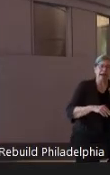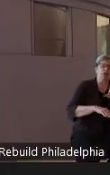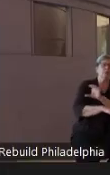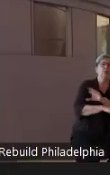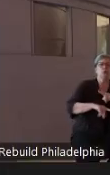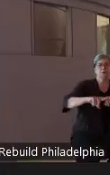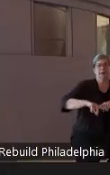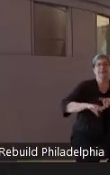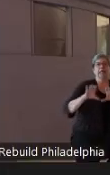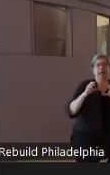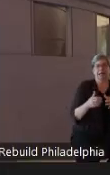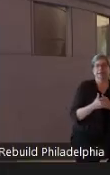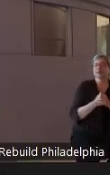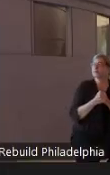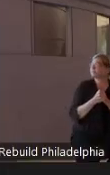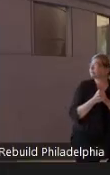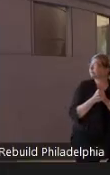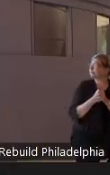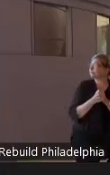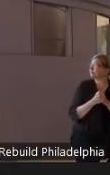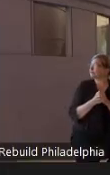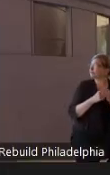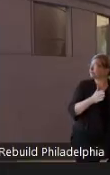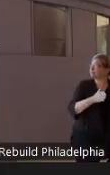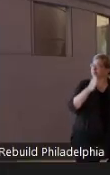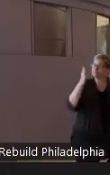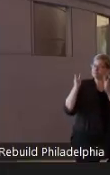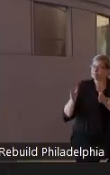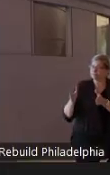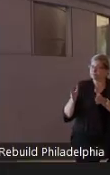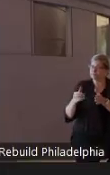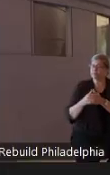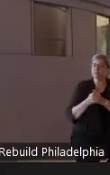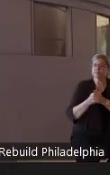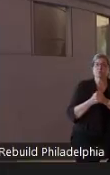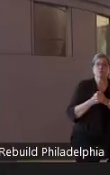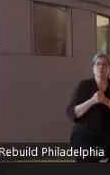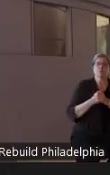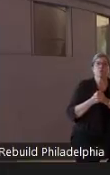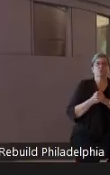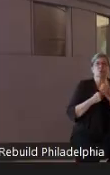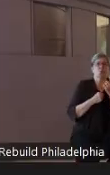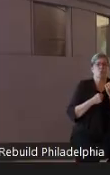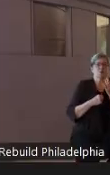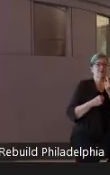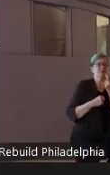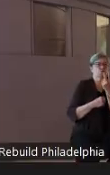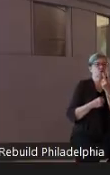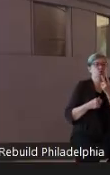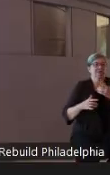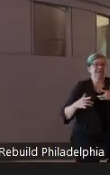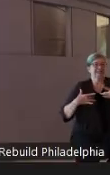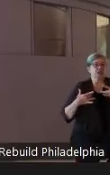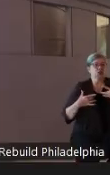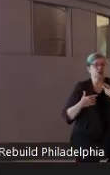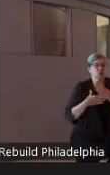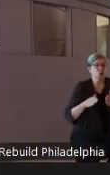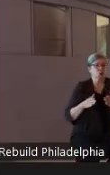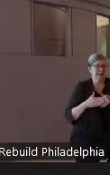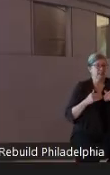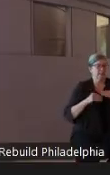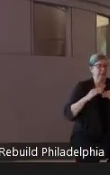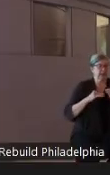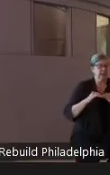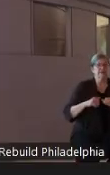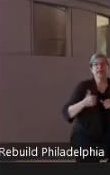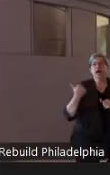classes. Next to the computer room will be one of 2 sensory rooms in the building. The